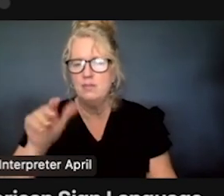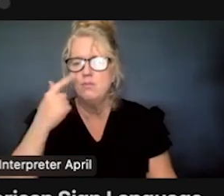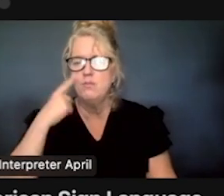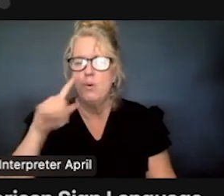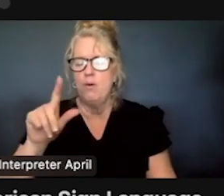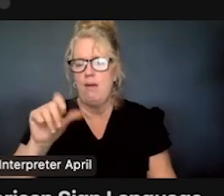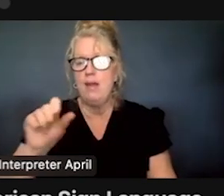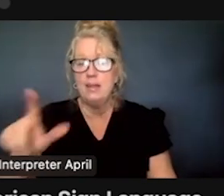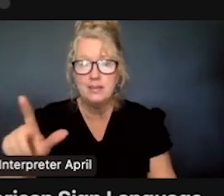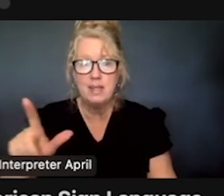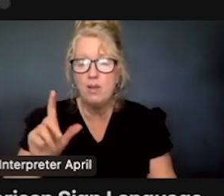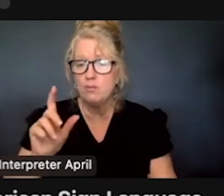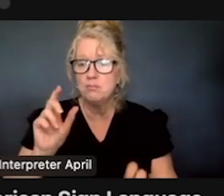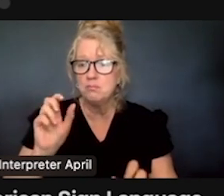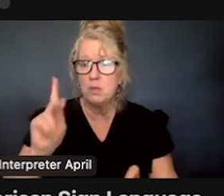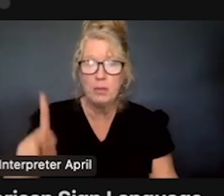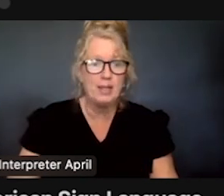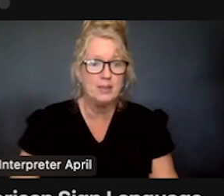Okay.